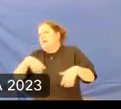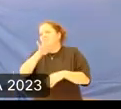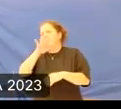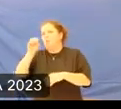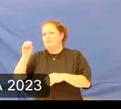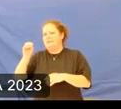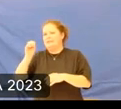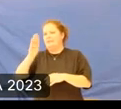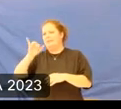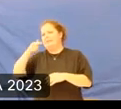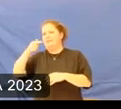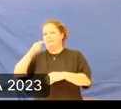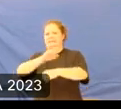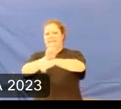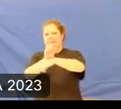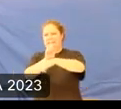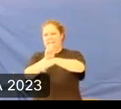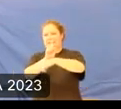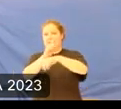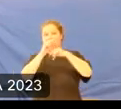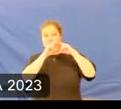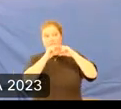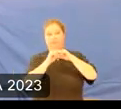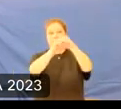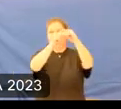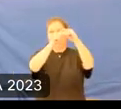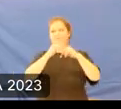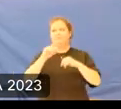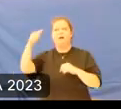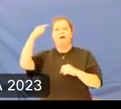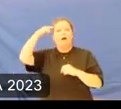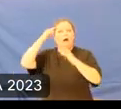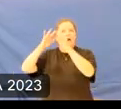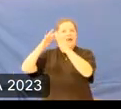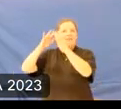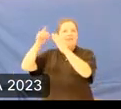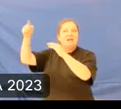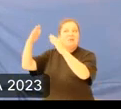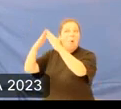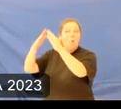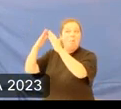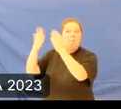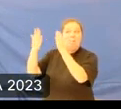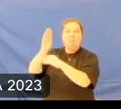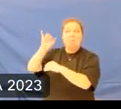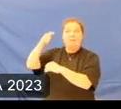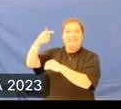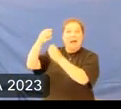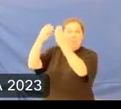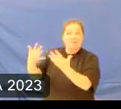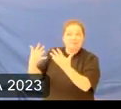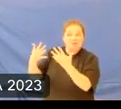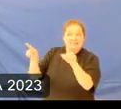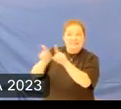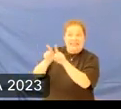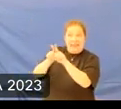second. Now you only have to think about your internet speed in terms of its millions or billions of